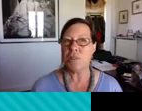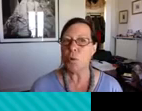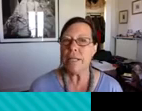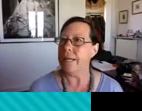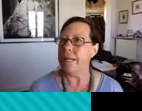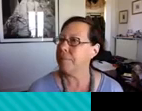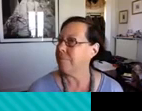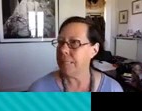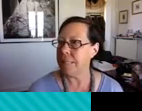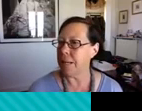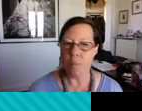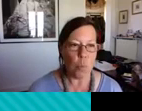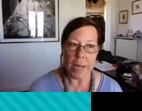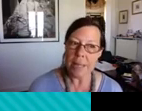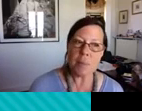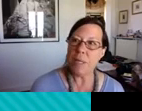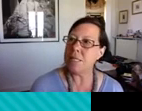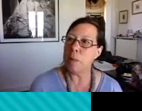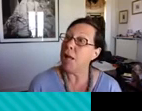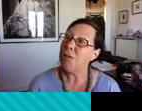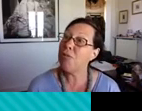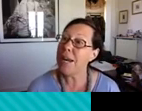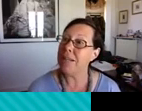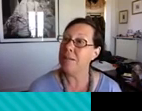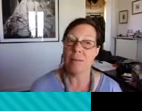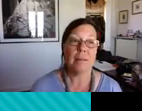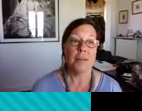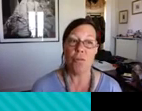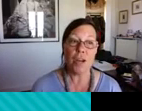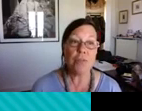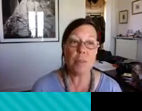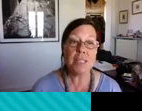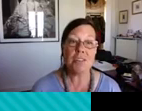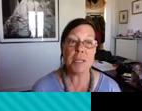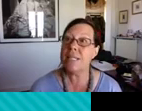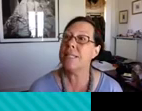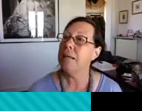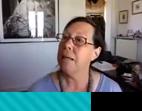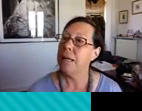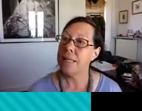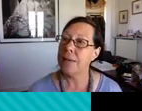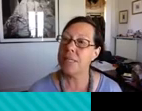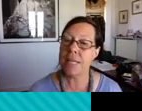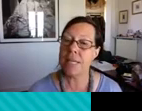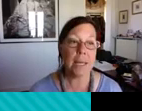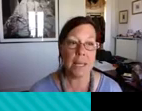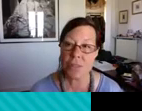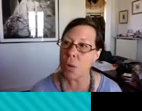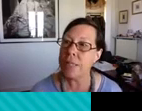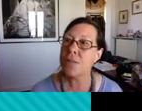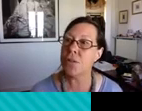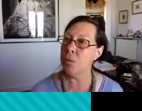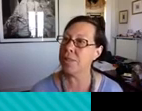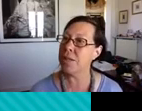And it's working in some ways because people are afraid. They're afraid for themselves because, as I've said, it's